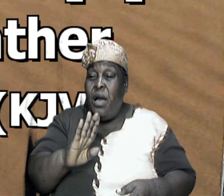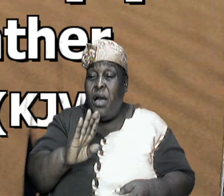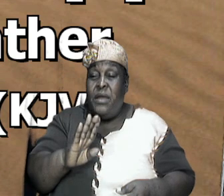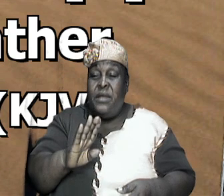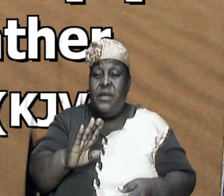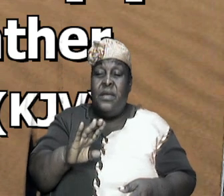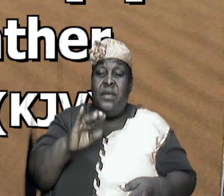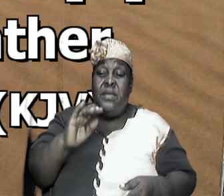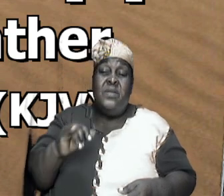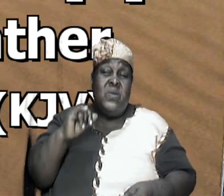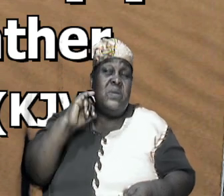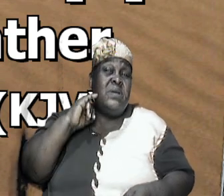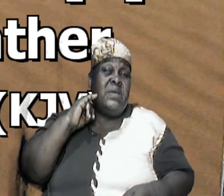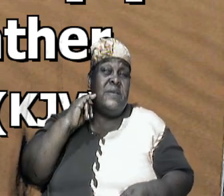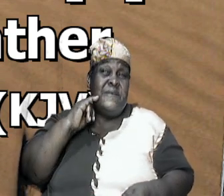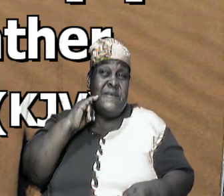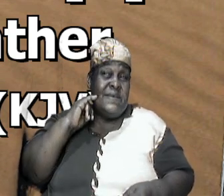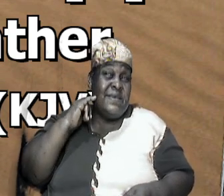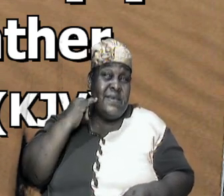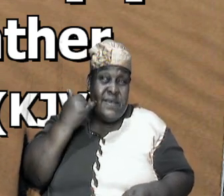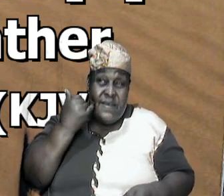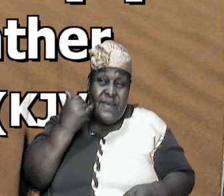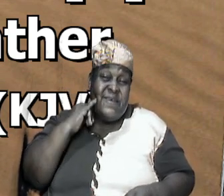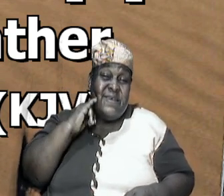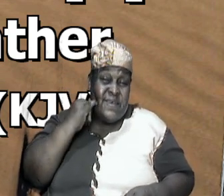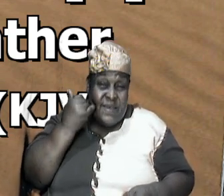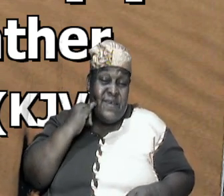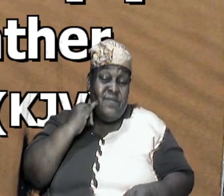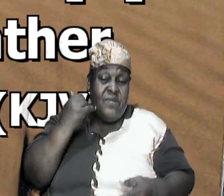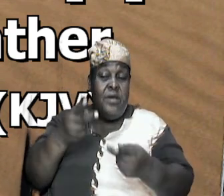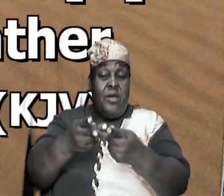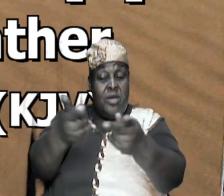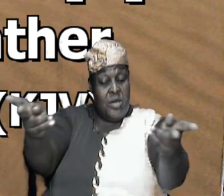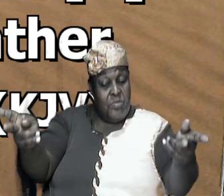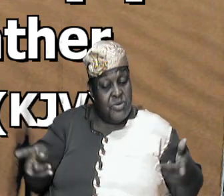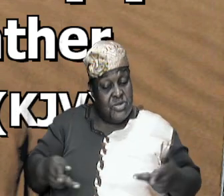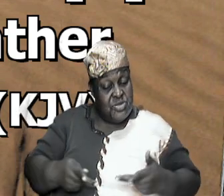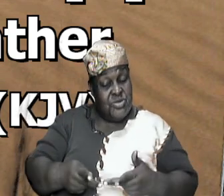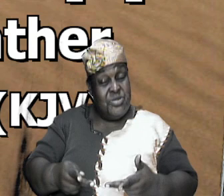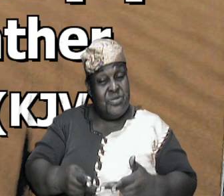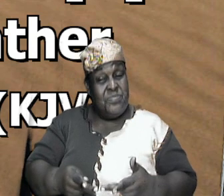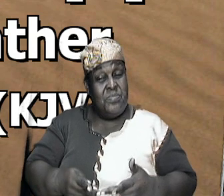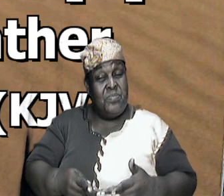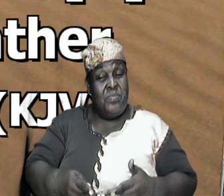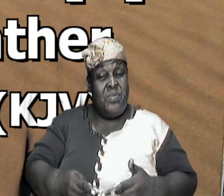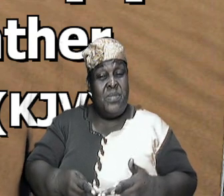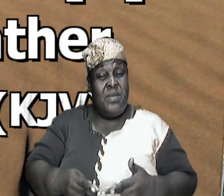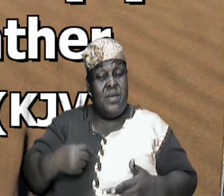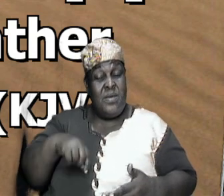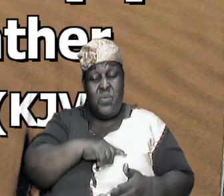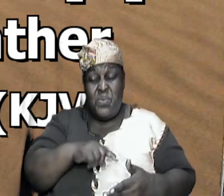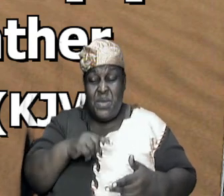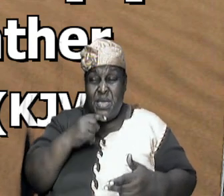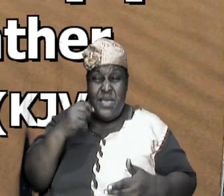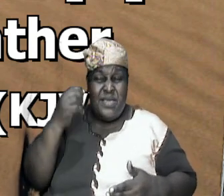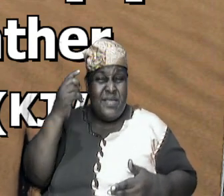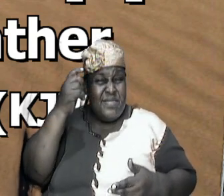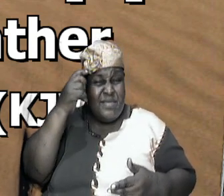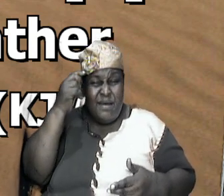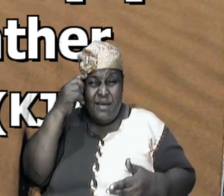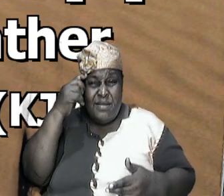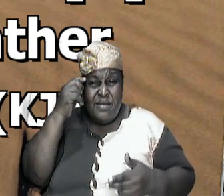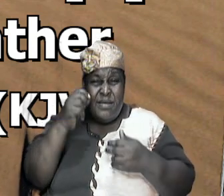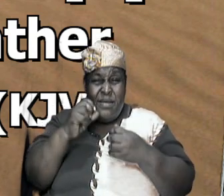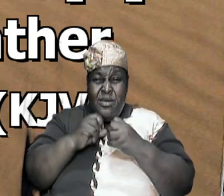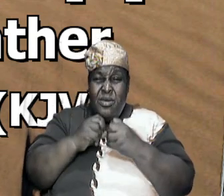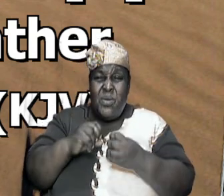an enviable position. You know, we thought that it was the rich guy that is blessed. We thought that it was